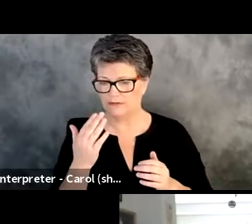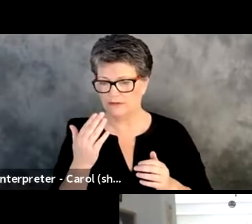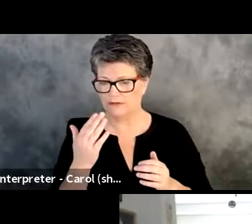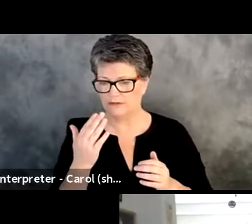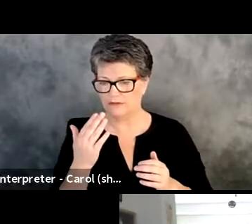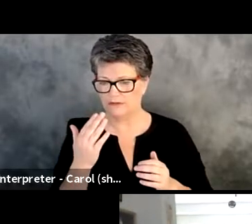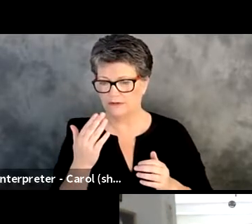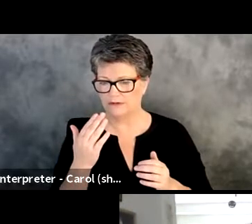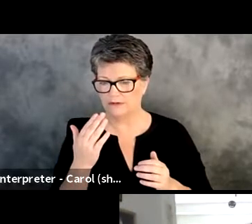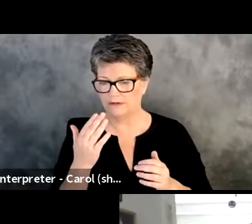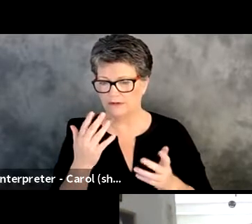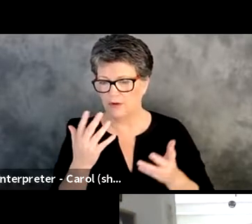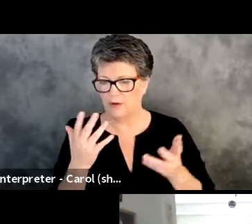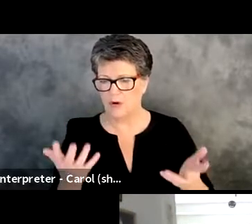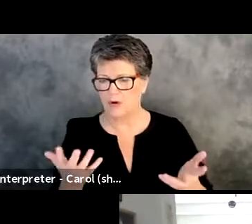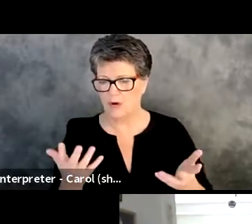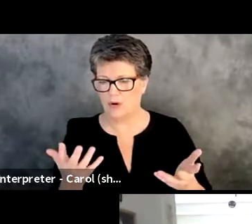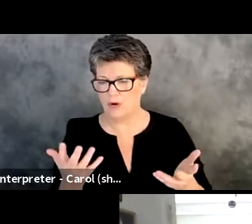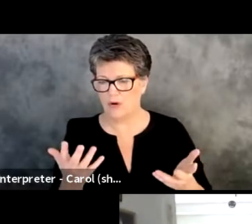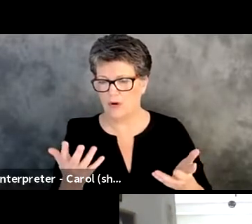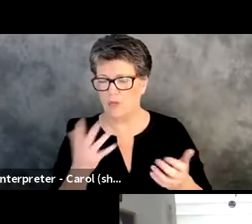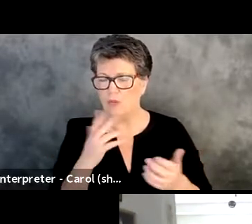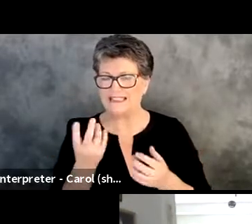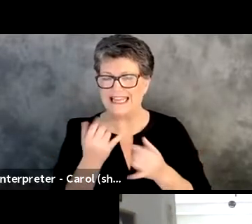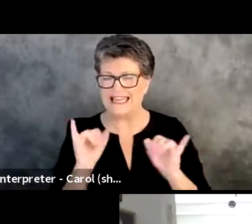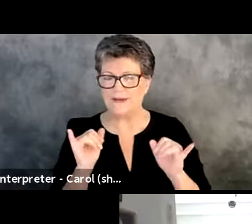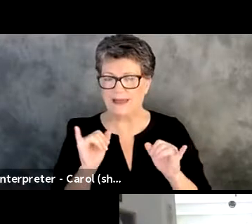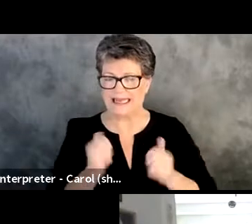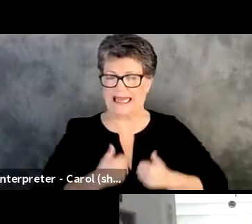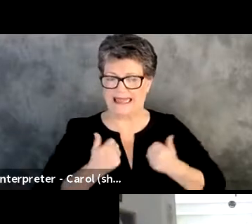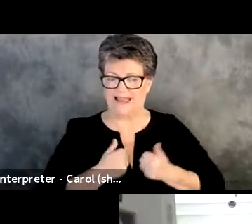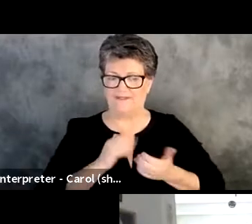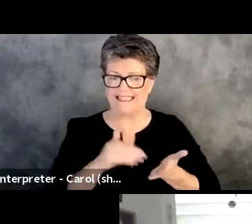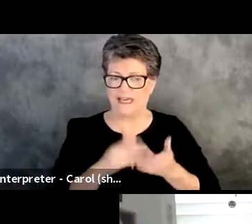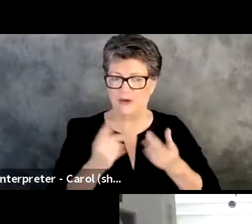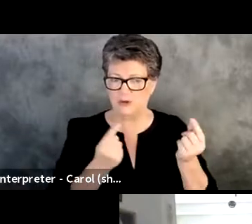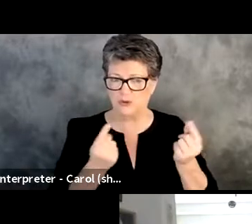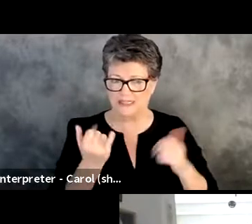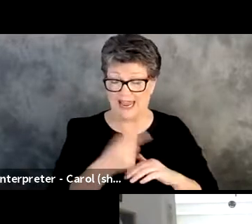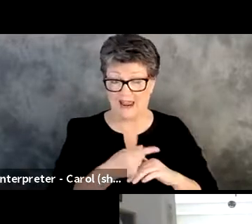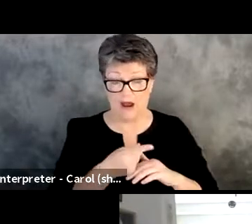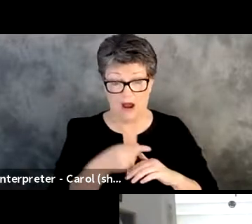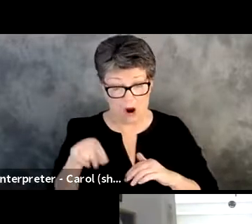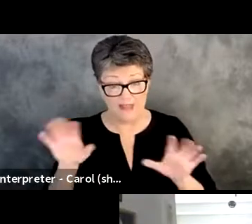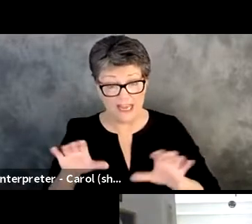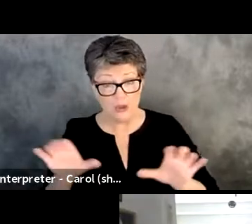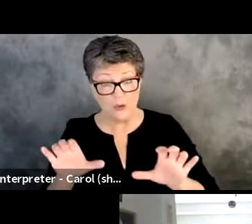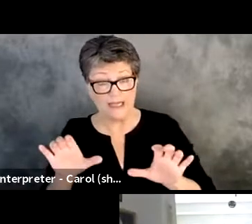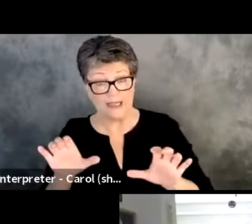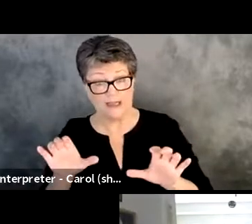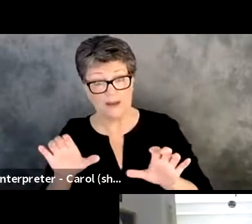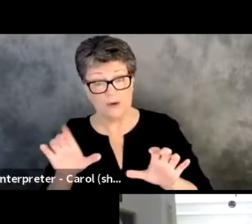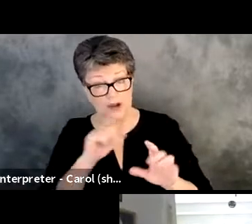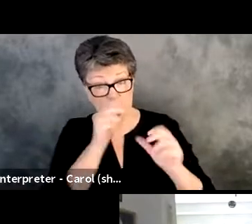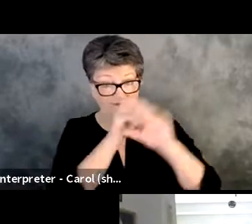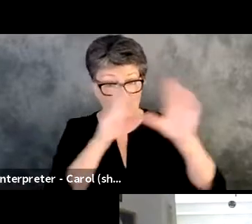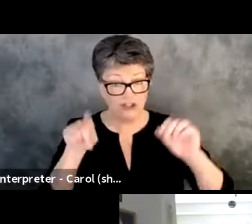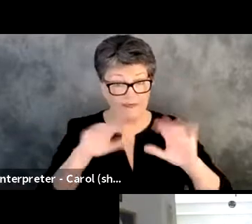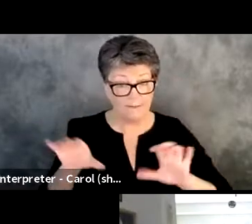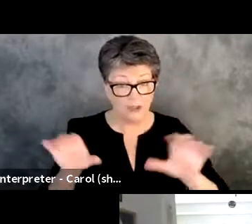on what the independent living centers do today. Are they doing what you guys set them out to do, or do you